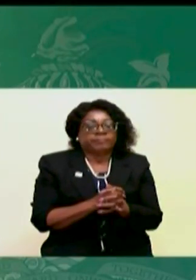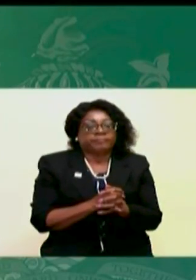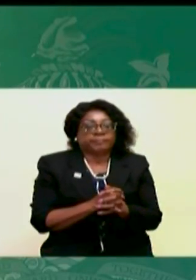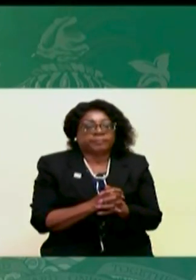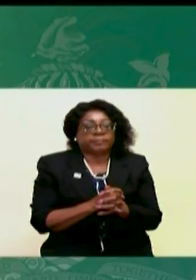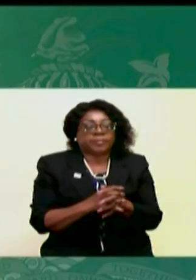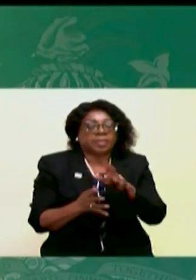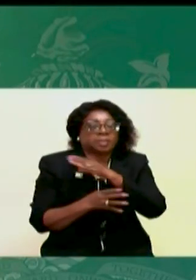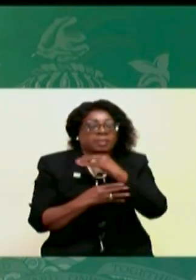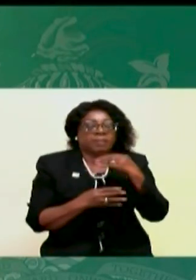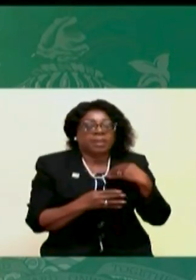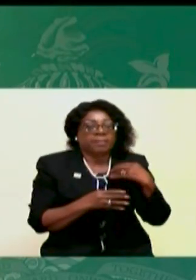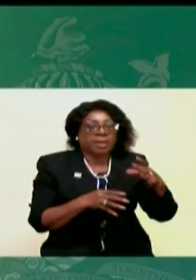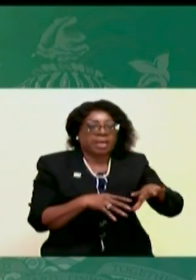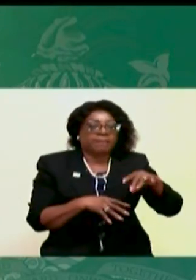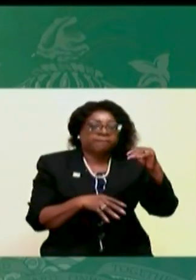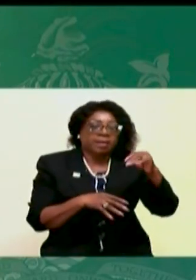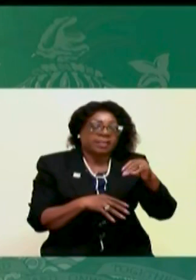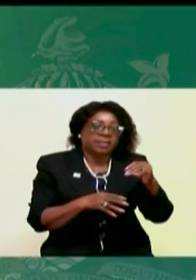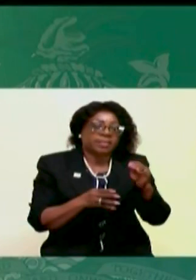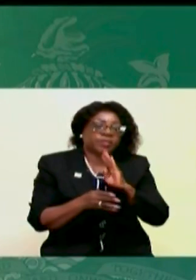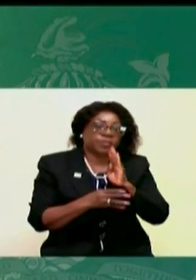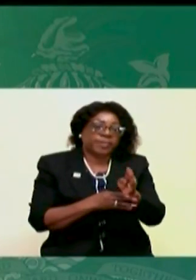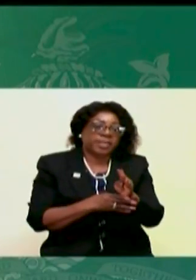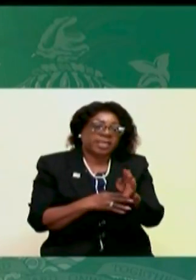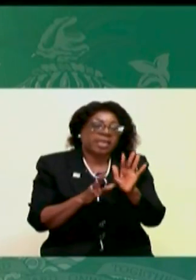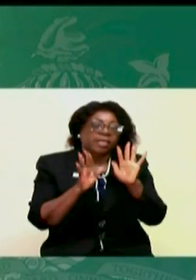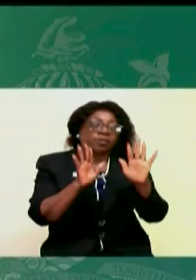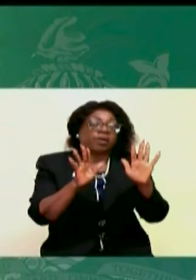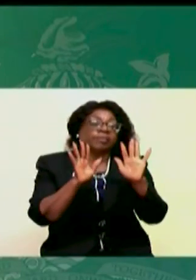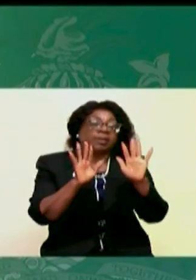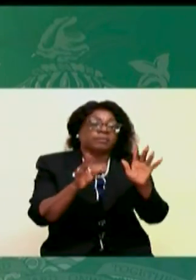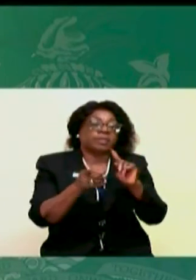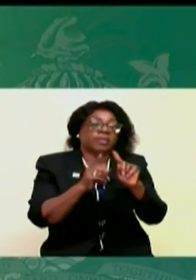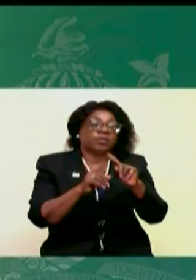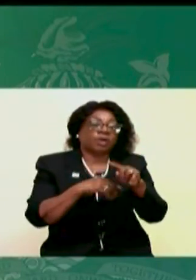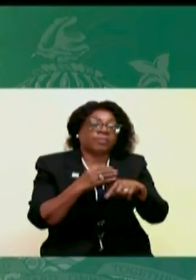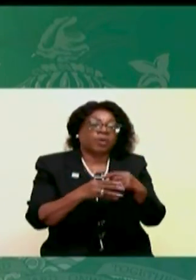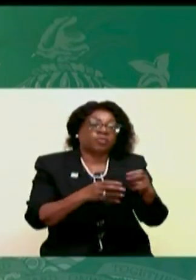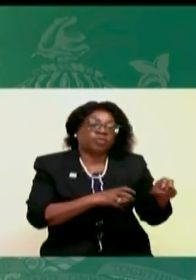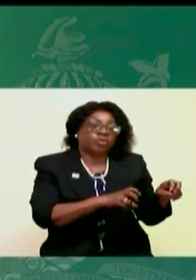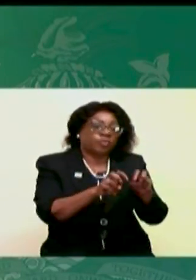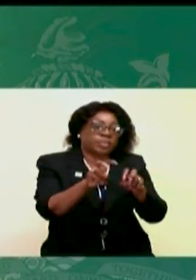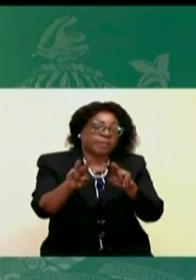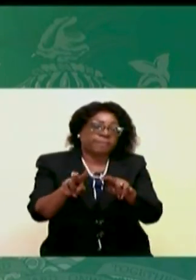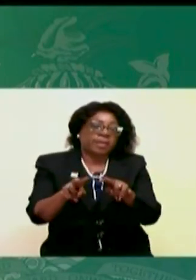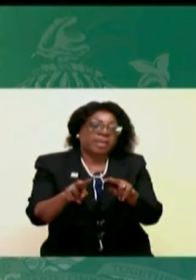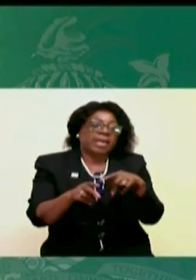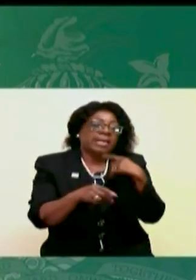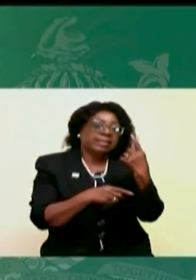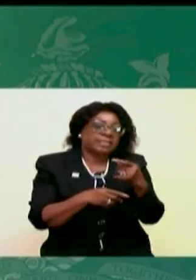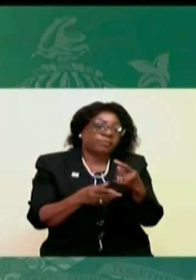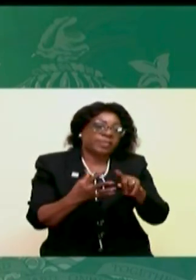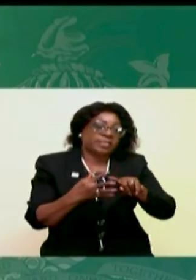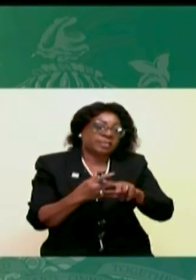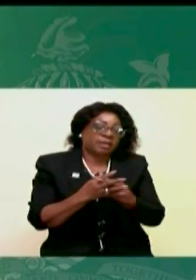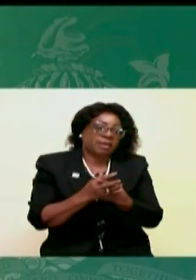The member, I find it to be incredibly amazing when they talk about tourism. And they said, we started tourism.